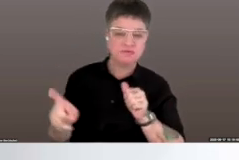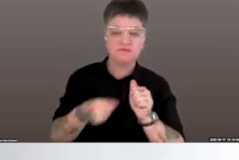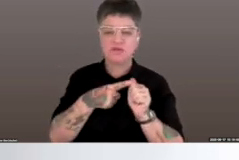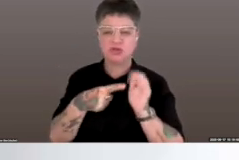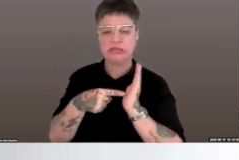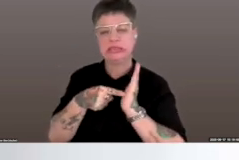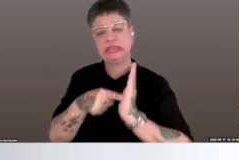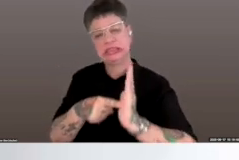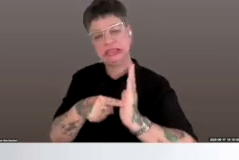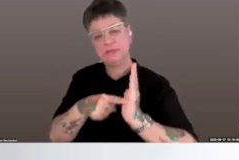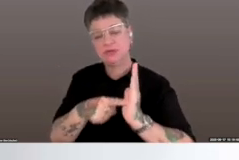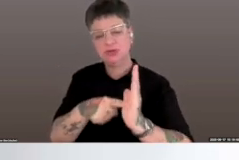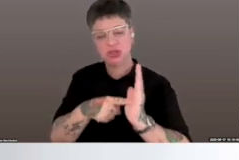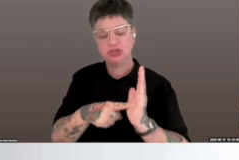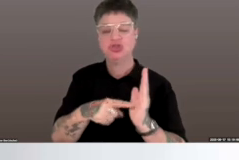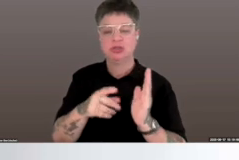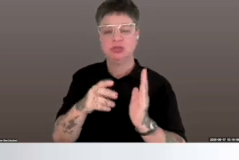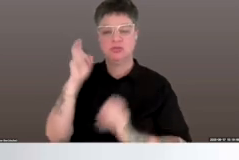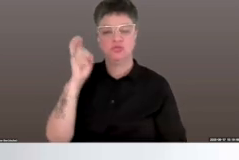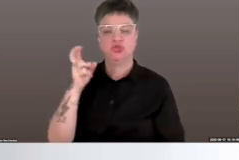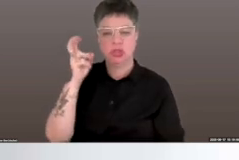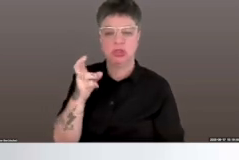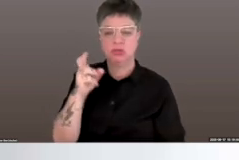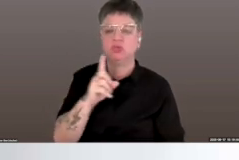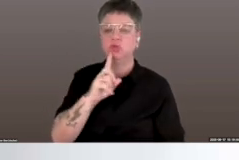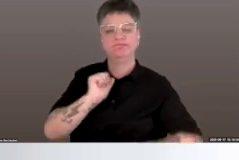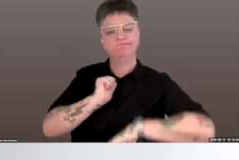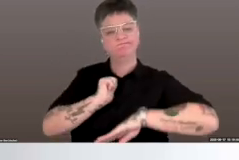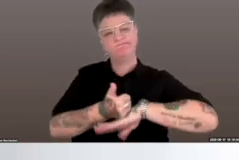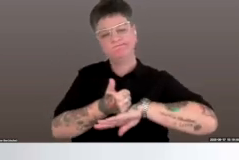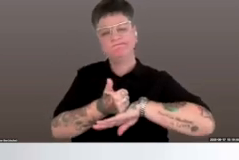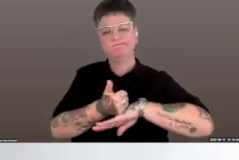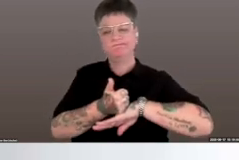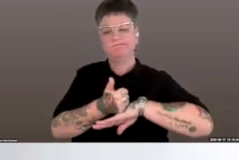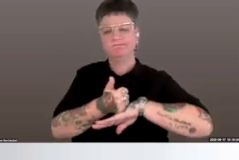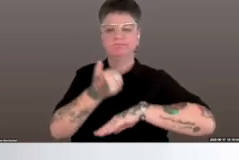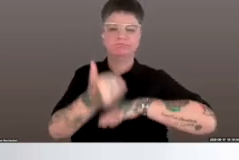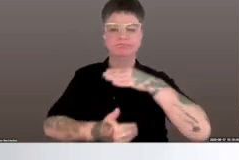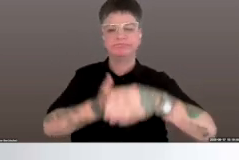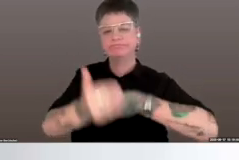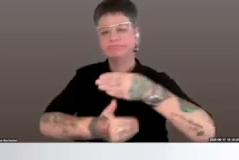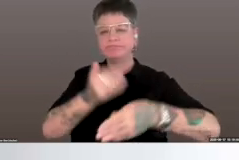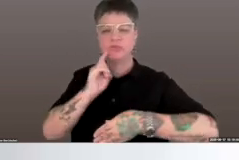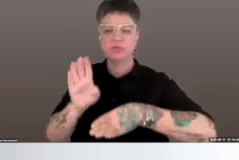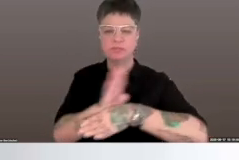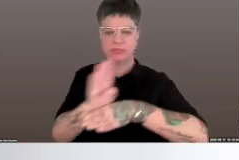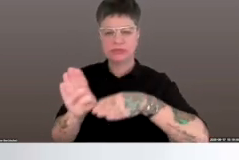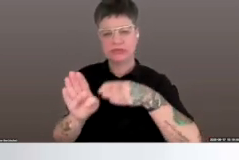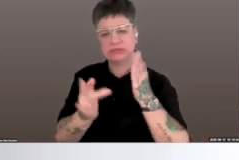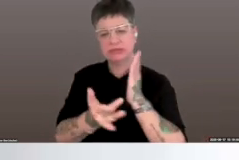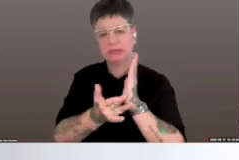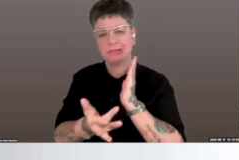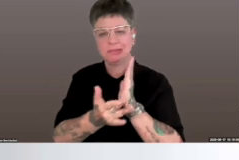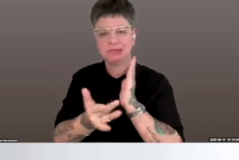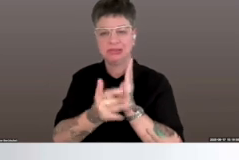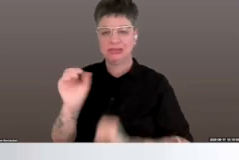zero emission drayage trucks. So it really lays the groundwork for future commercially available technologies, especially those that are